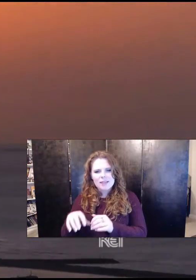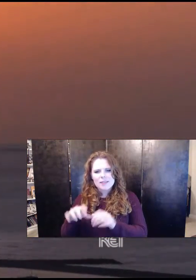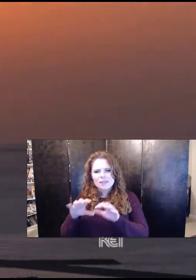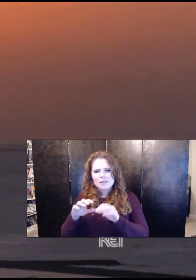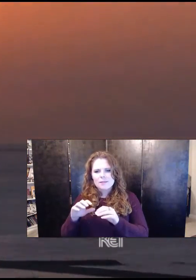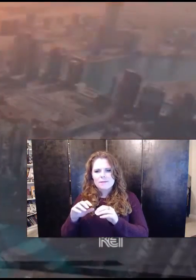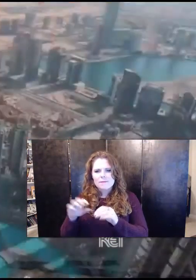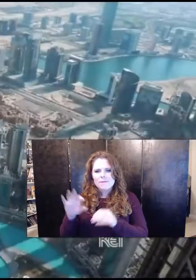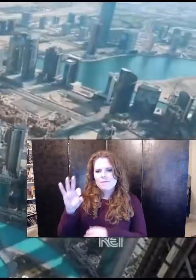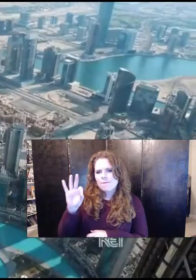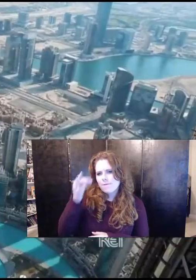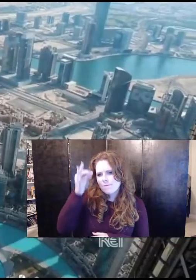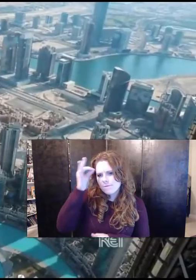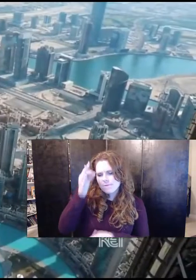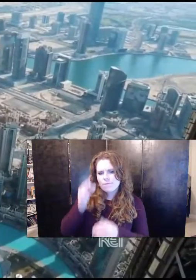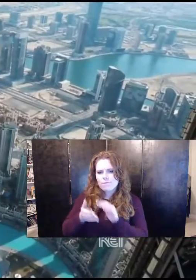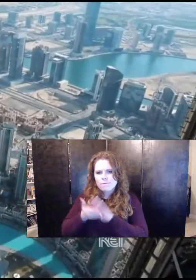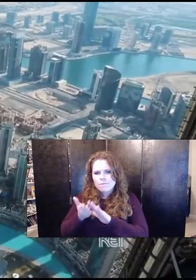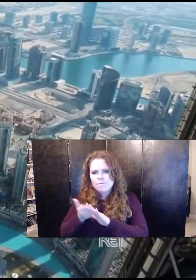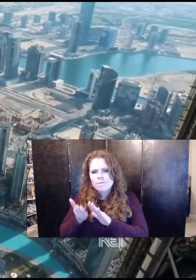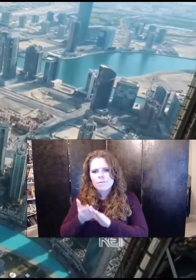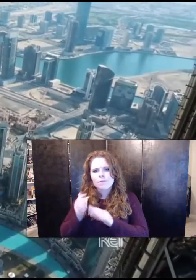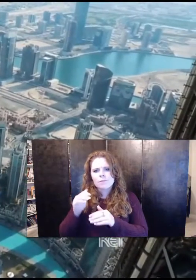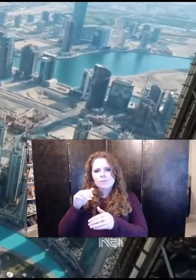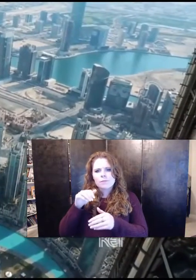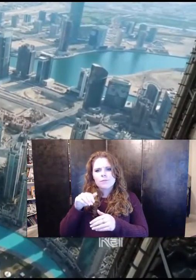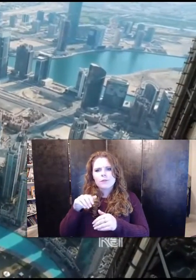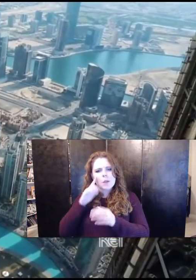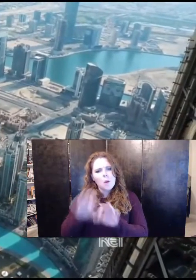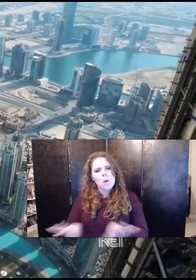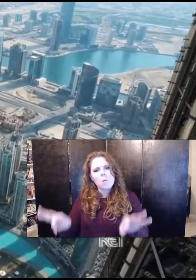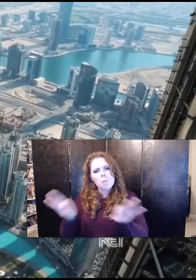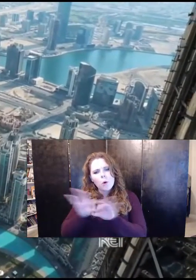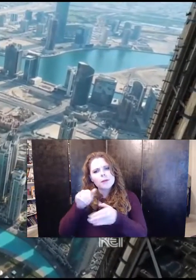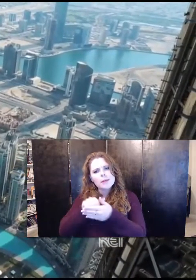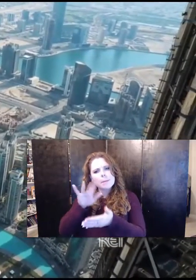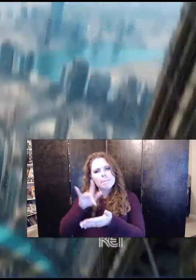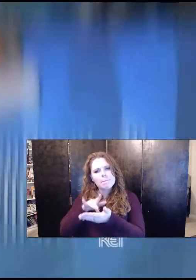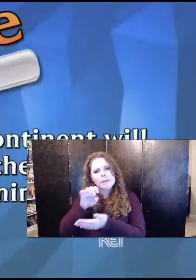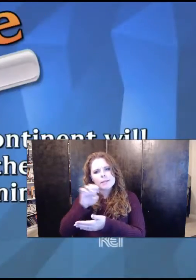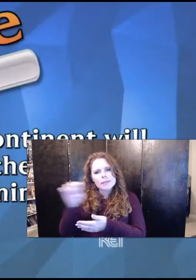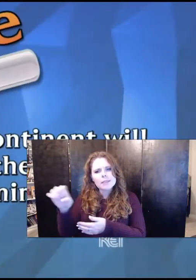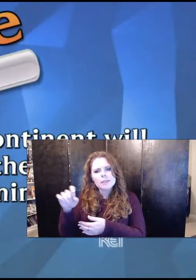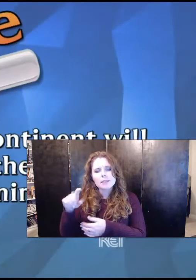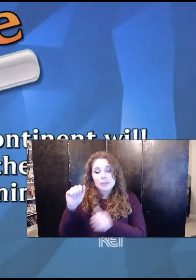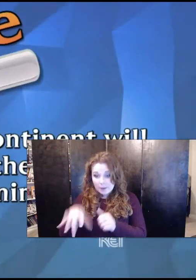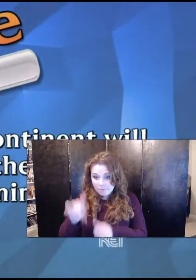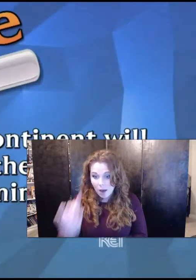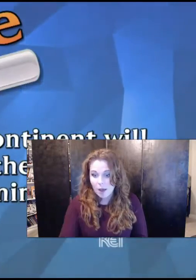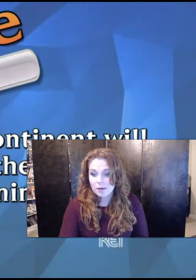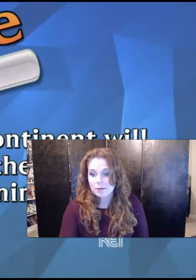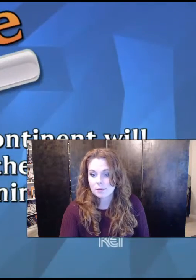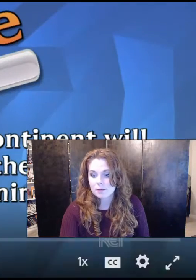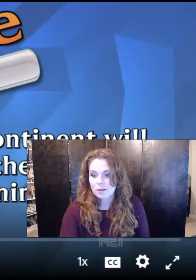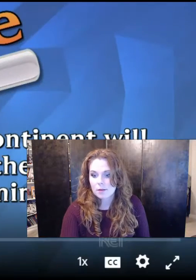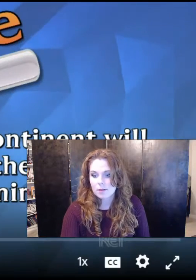with a central government, and it is an important economic location for Middle Eastern nations. Can you locate it?